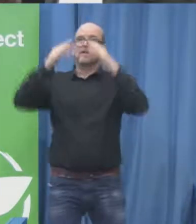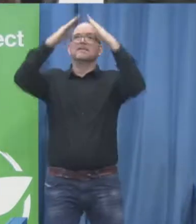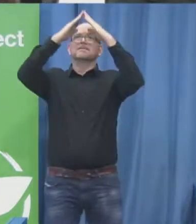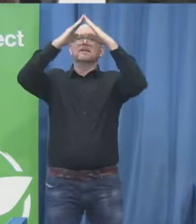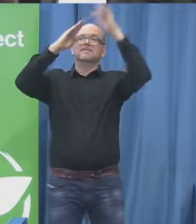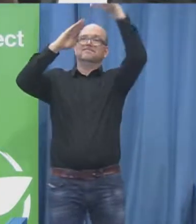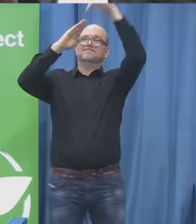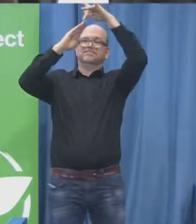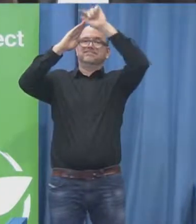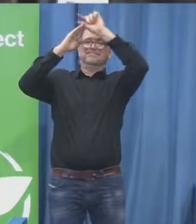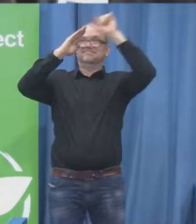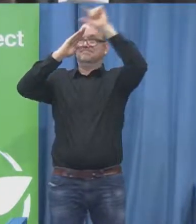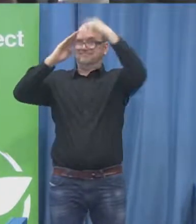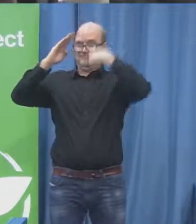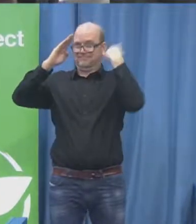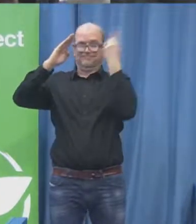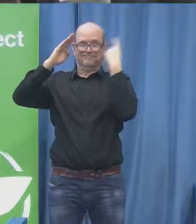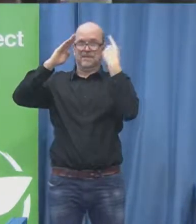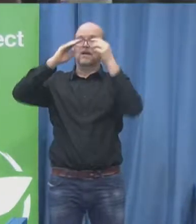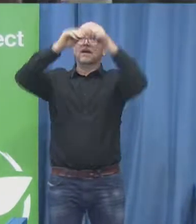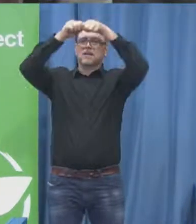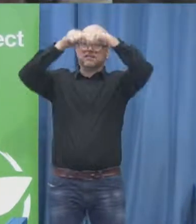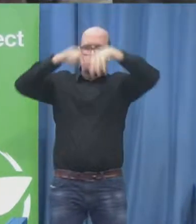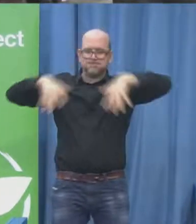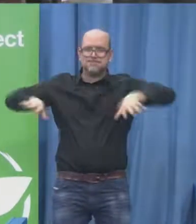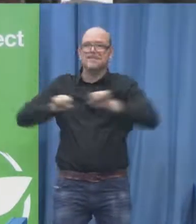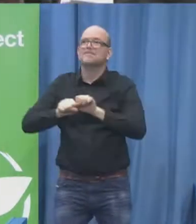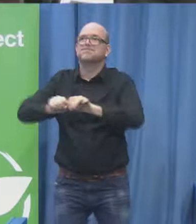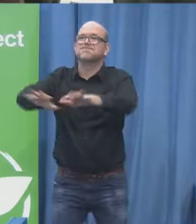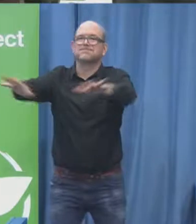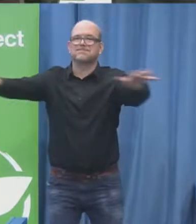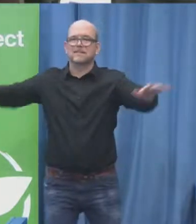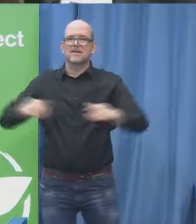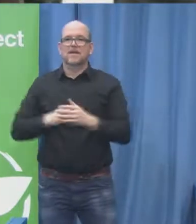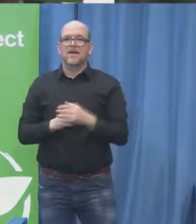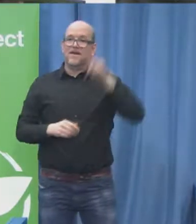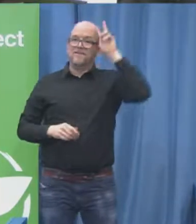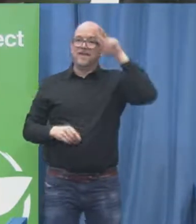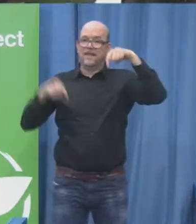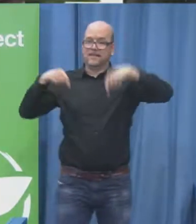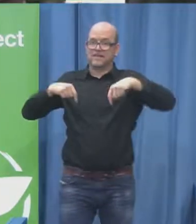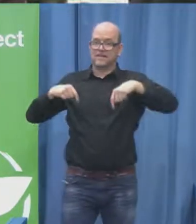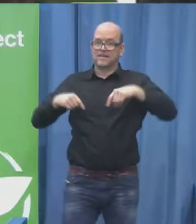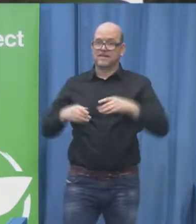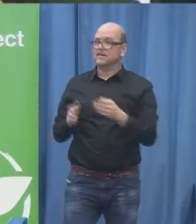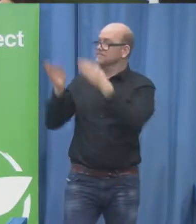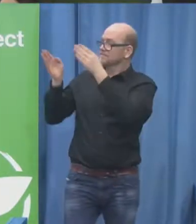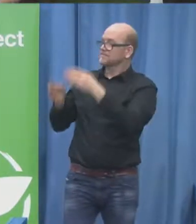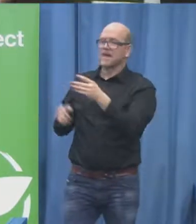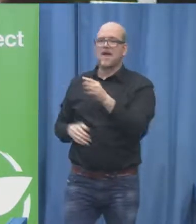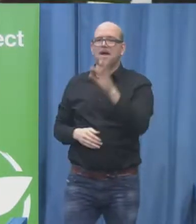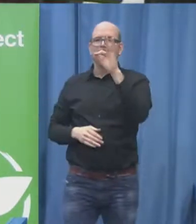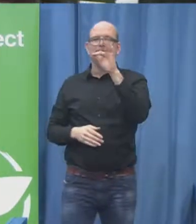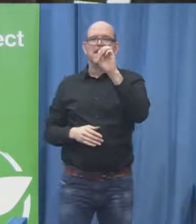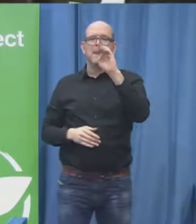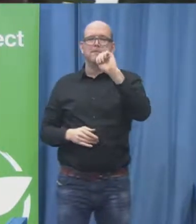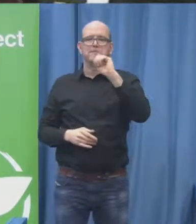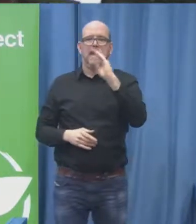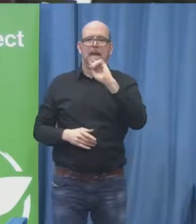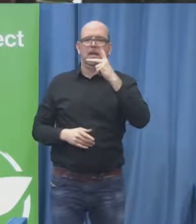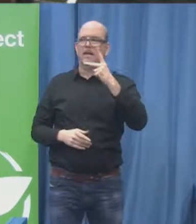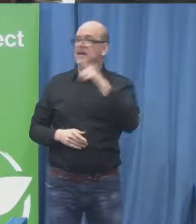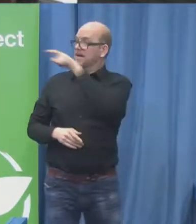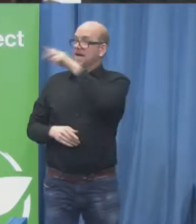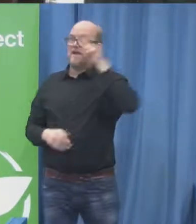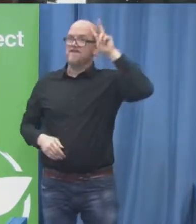Michael Famebeck. So, at the end of March this year, after this conference and after the side